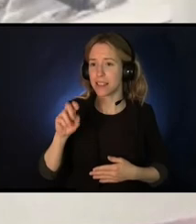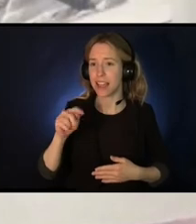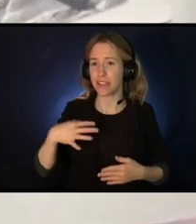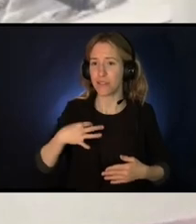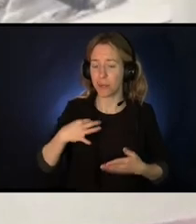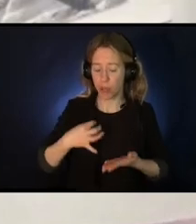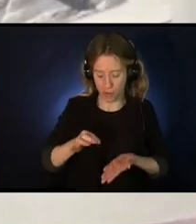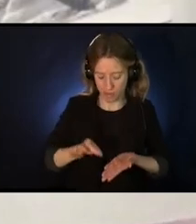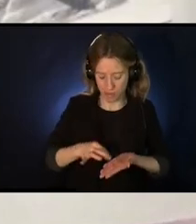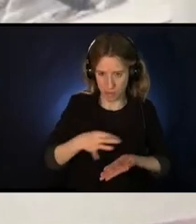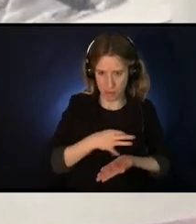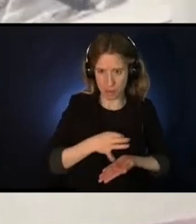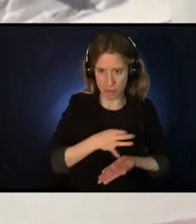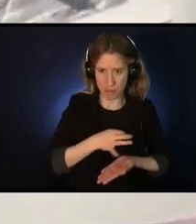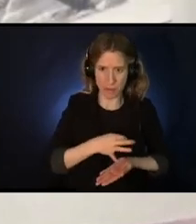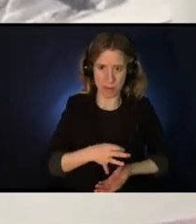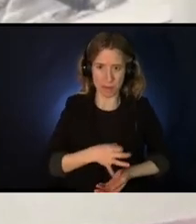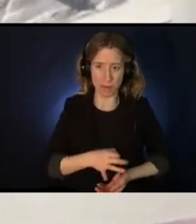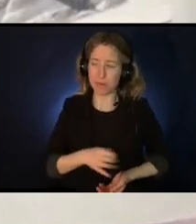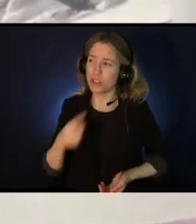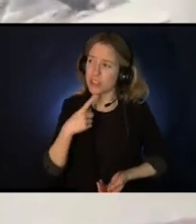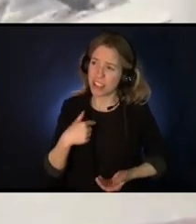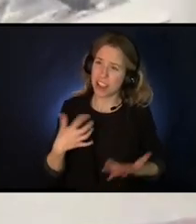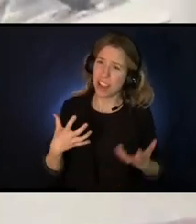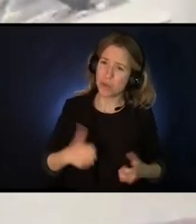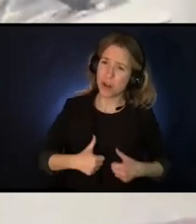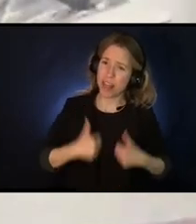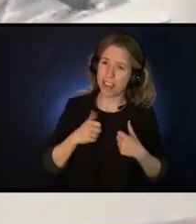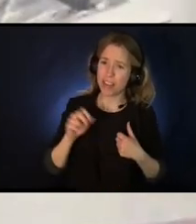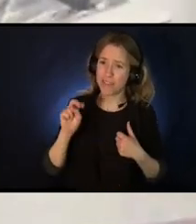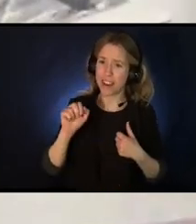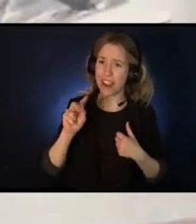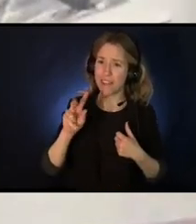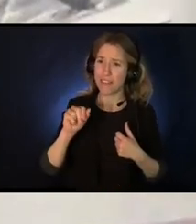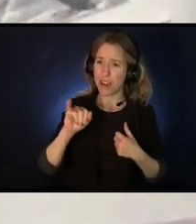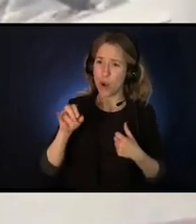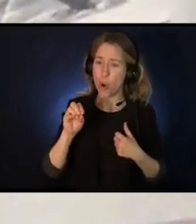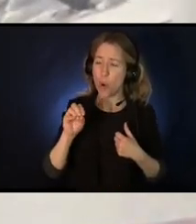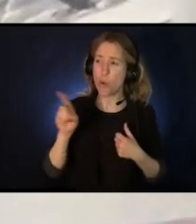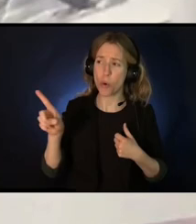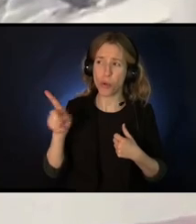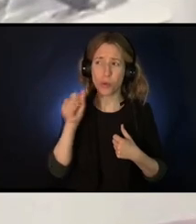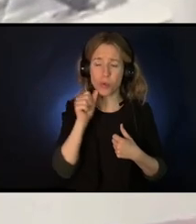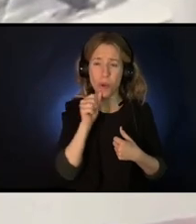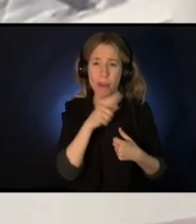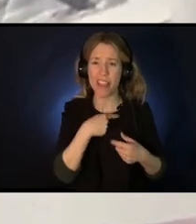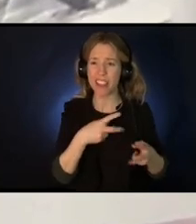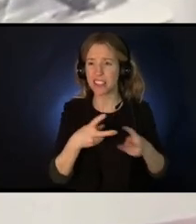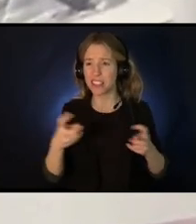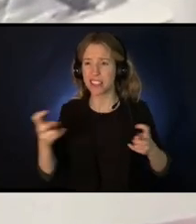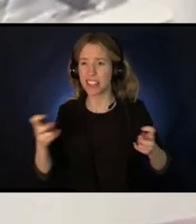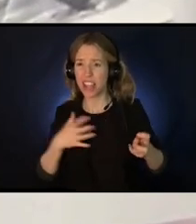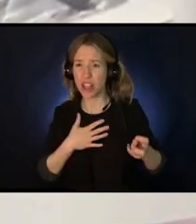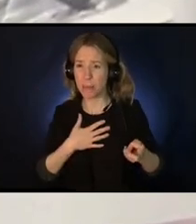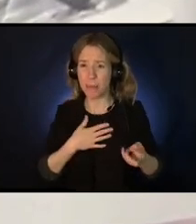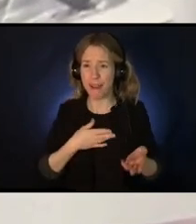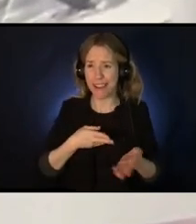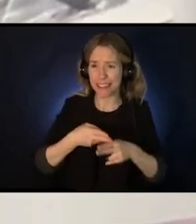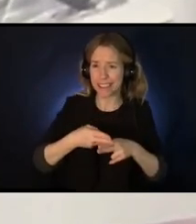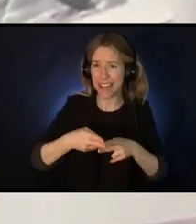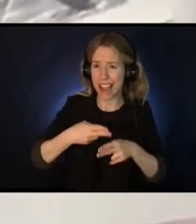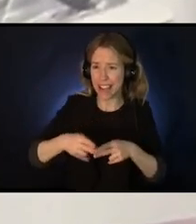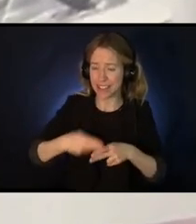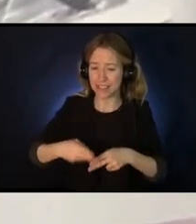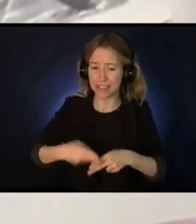knives. It's okay, steal a little turquoise jewelry. They really need money. I raised rubber plant in